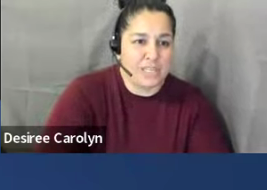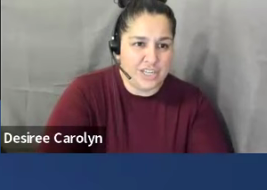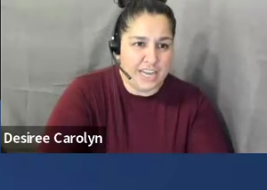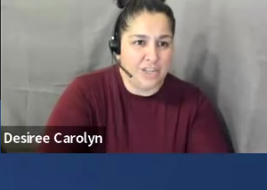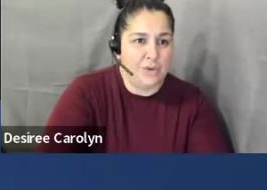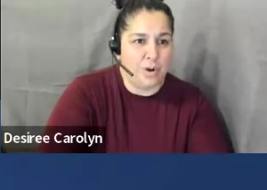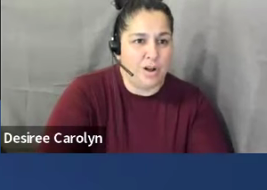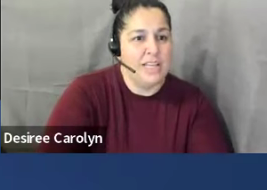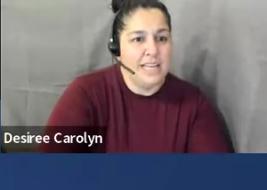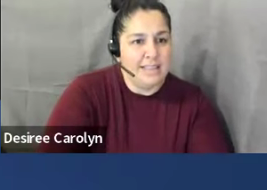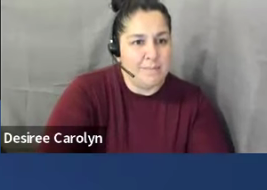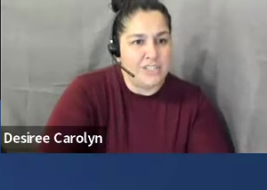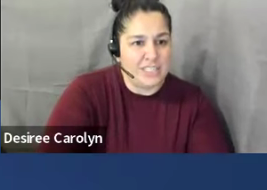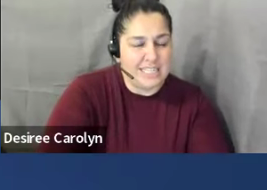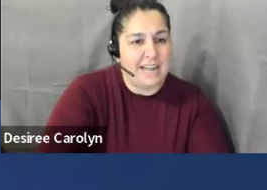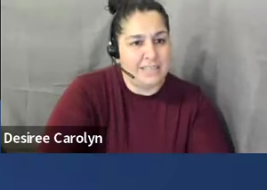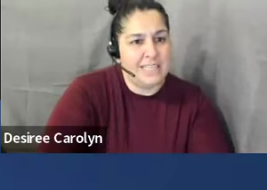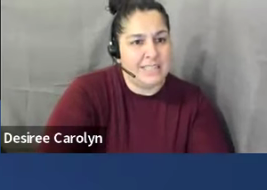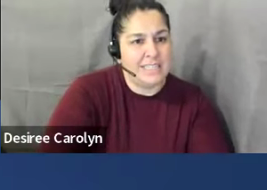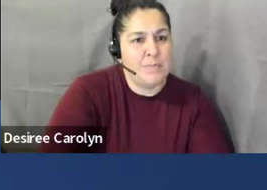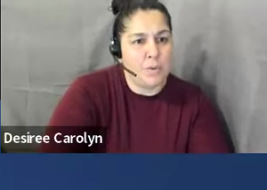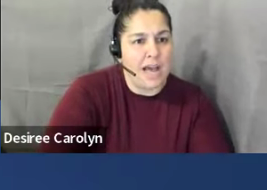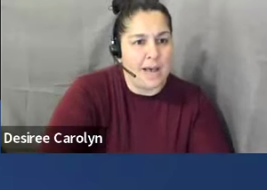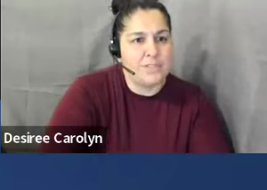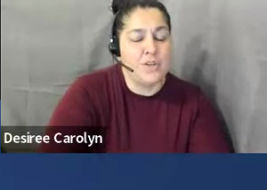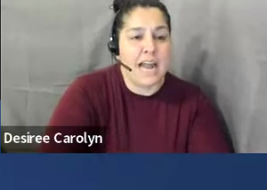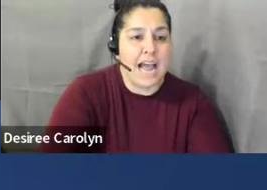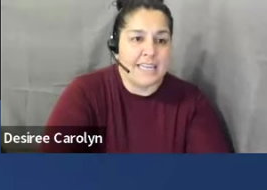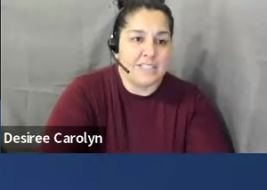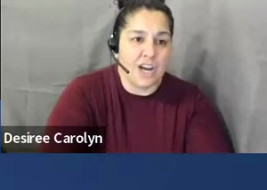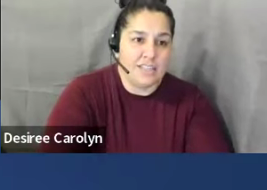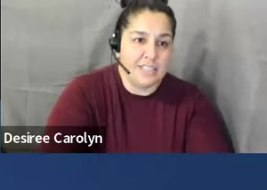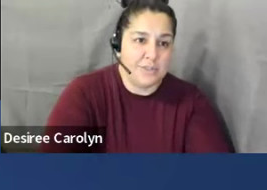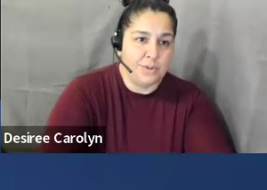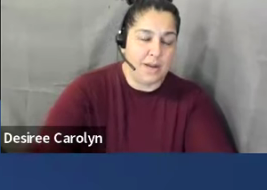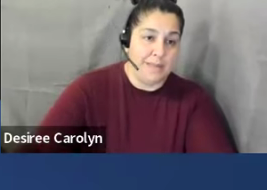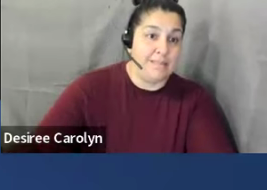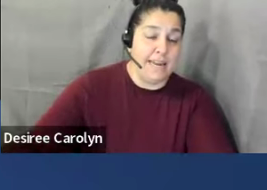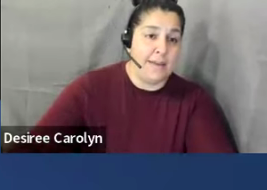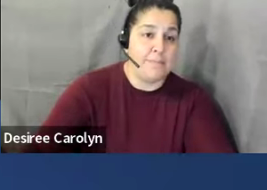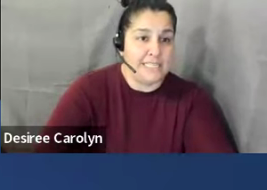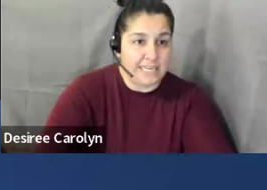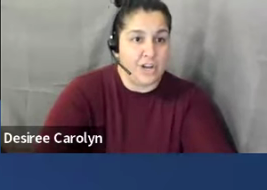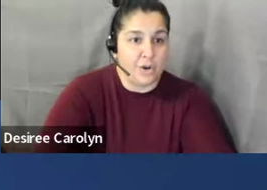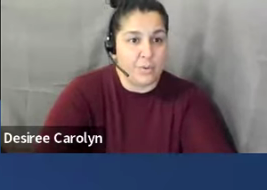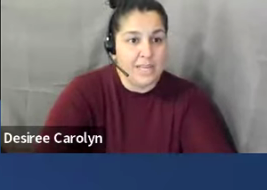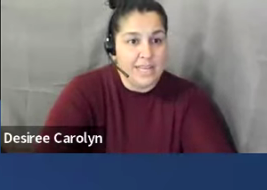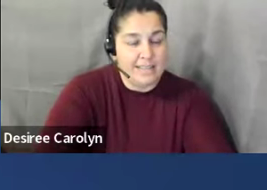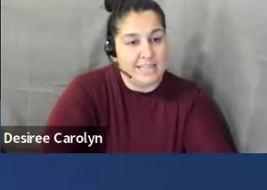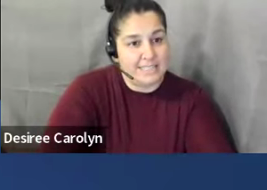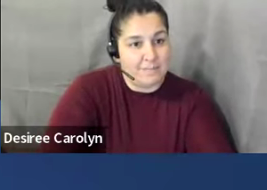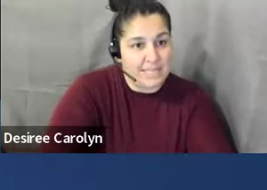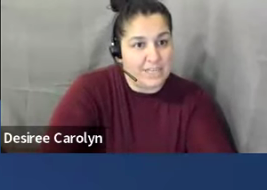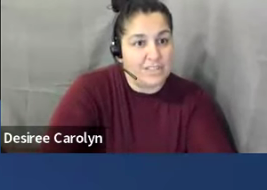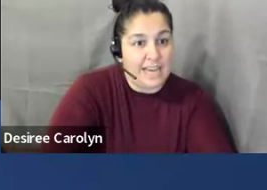I appreciate you all that mentioned that and that spoke up so that I can talk to and let MPD know